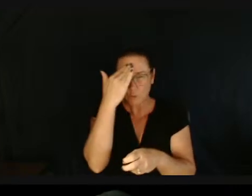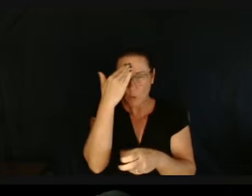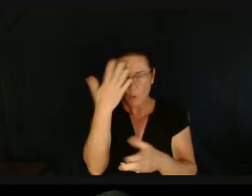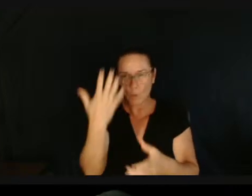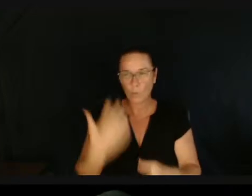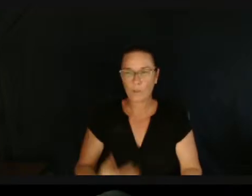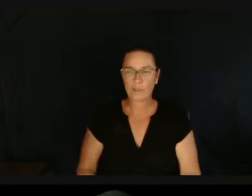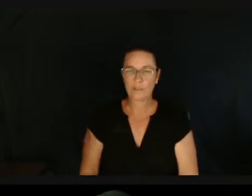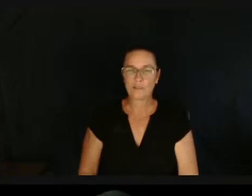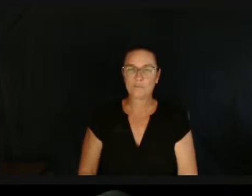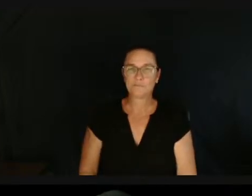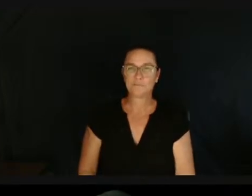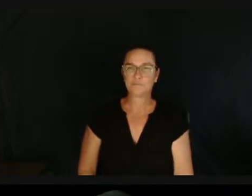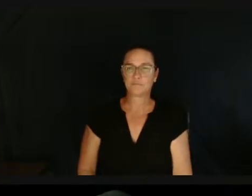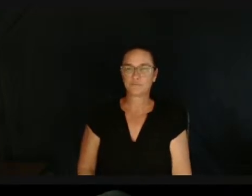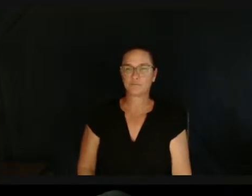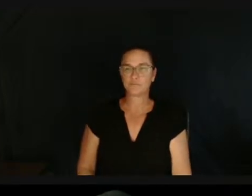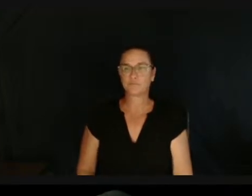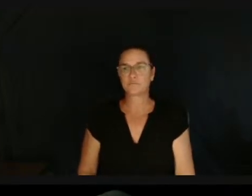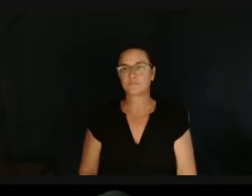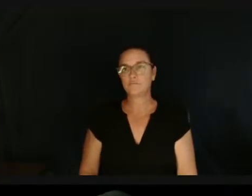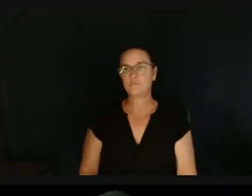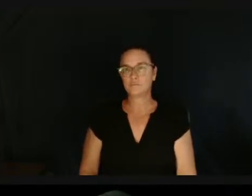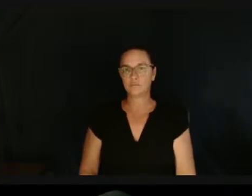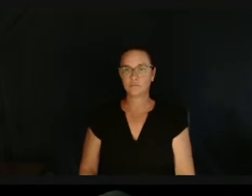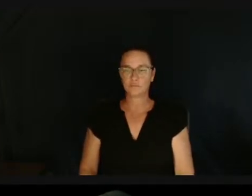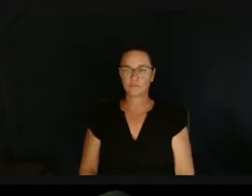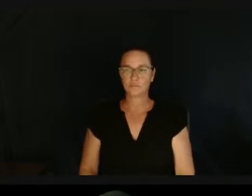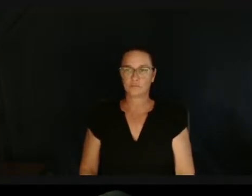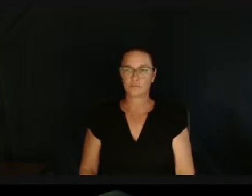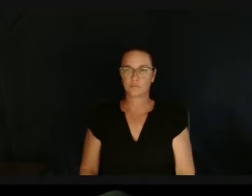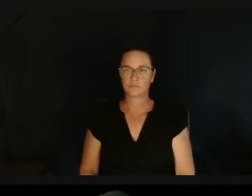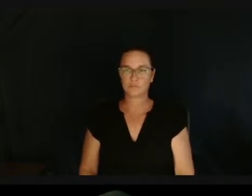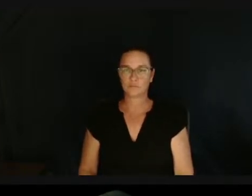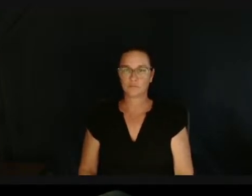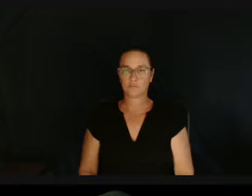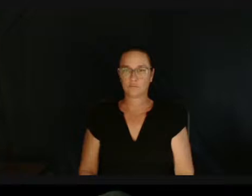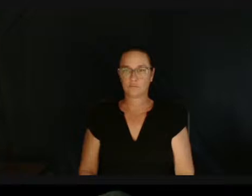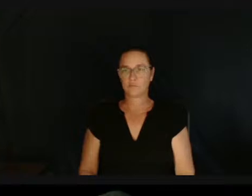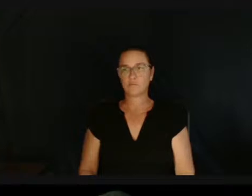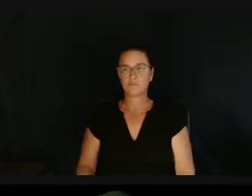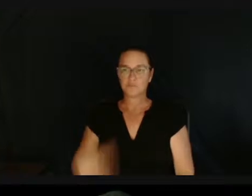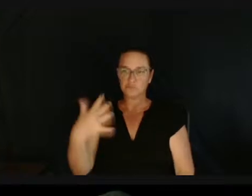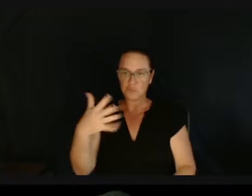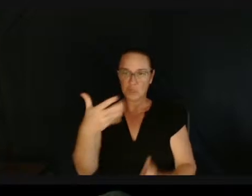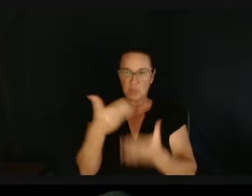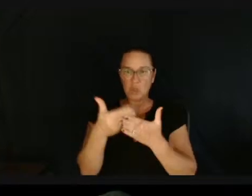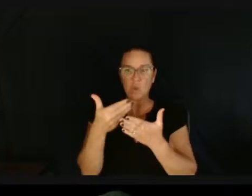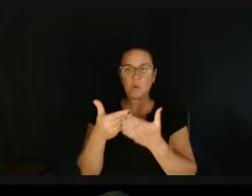similar there? We're all the way to the edge of the screen for sure. That one pretty close.